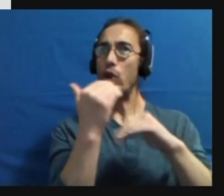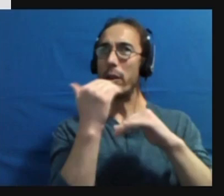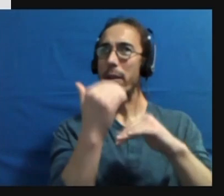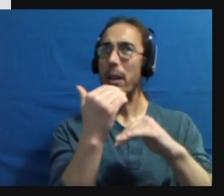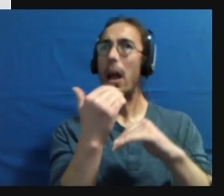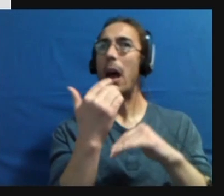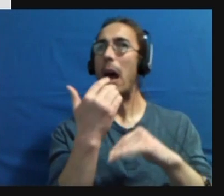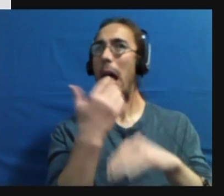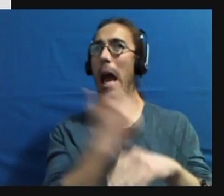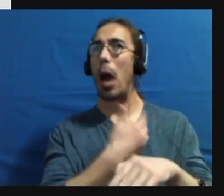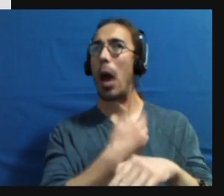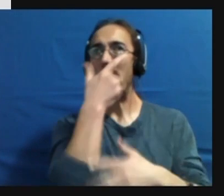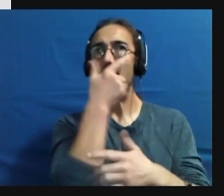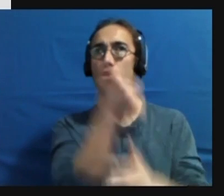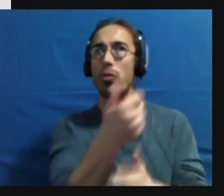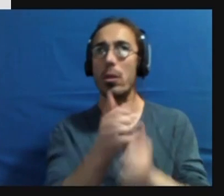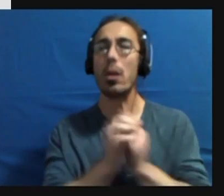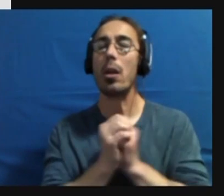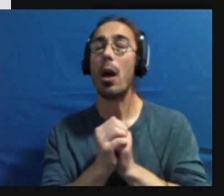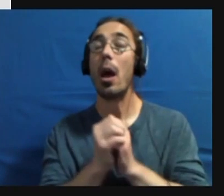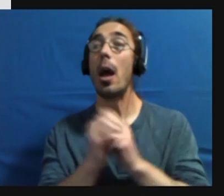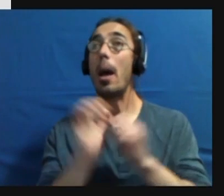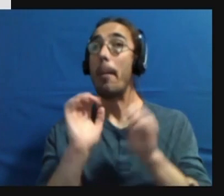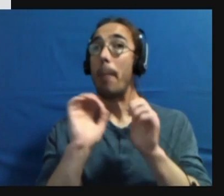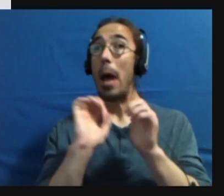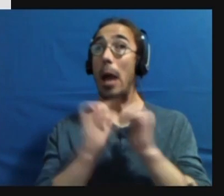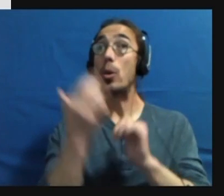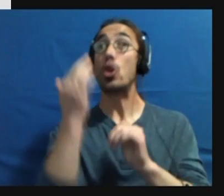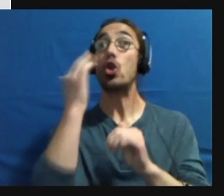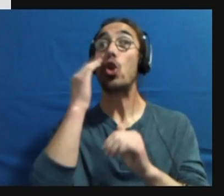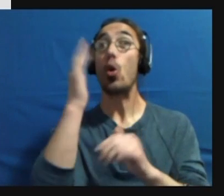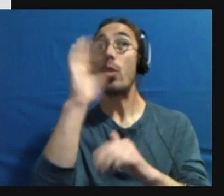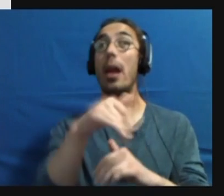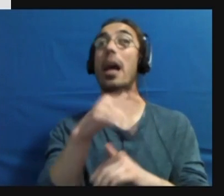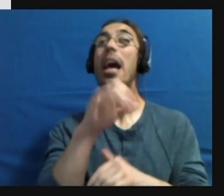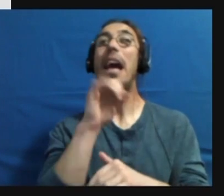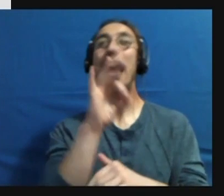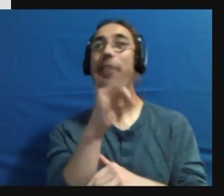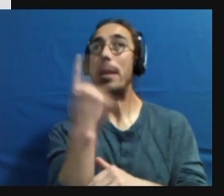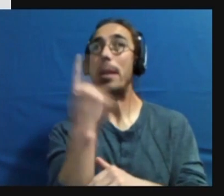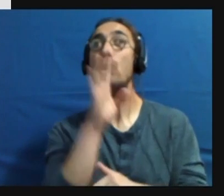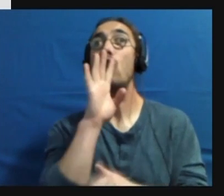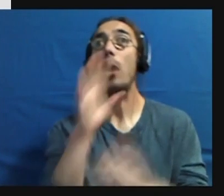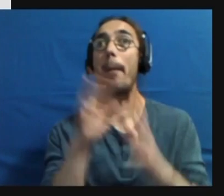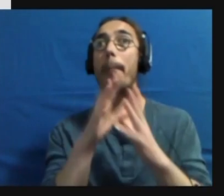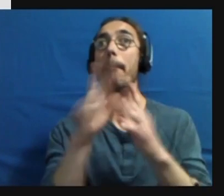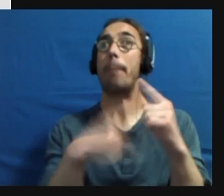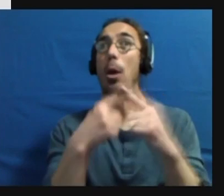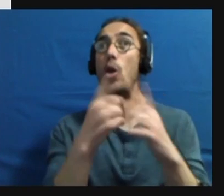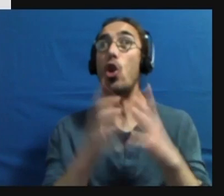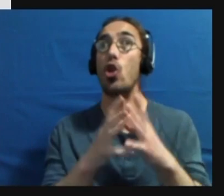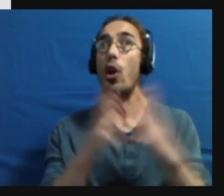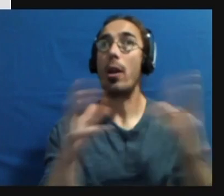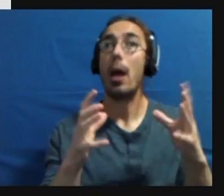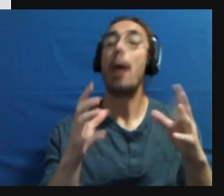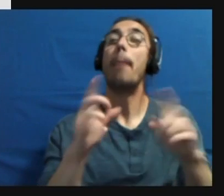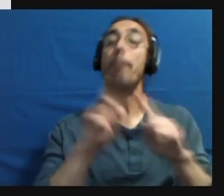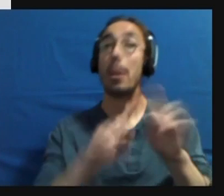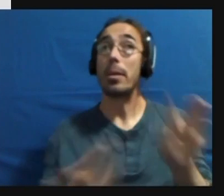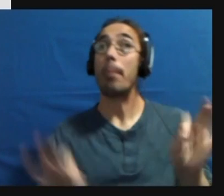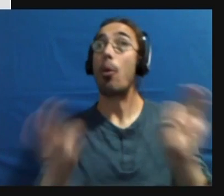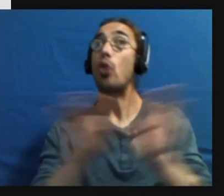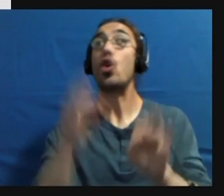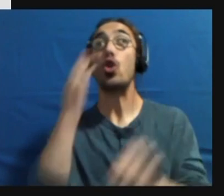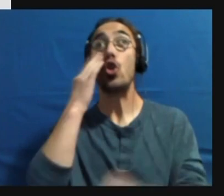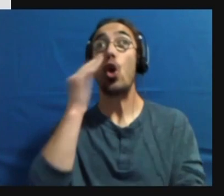The only way that we know that information is if somebody's talking about it a lot. So I think that we need to recognize that